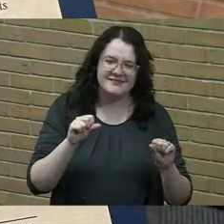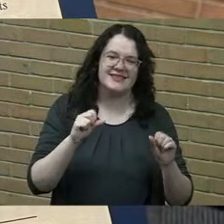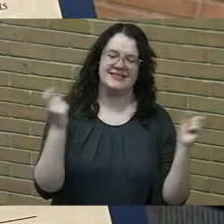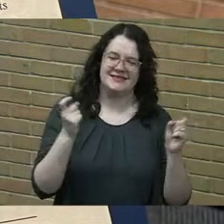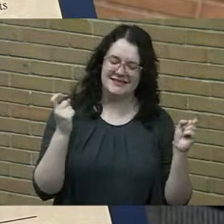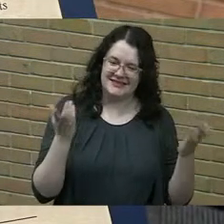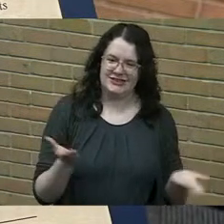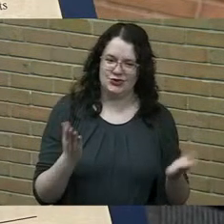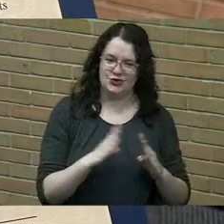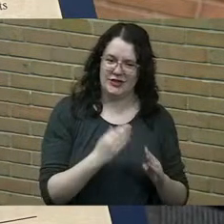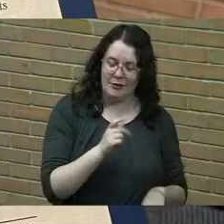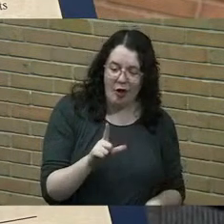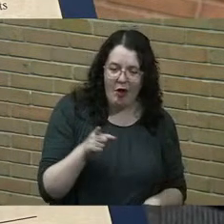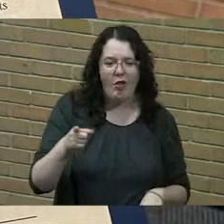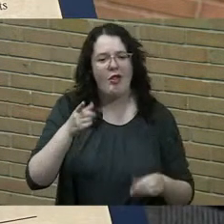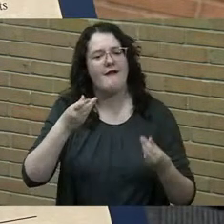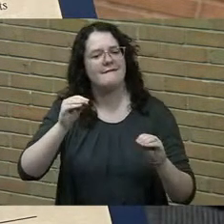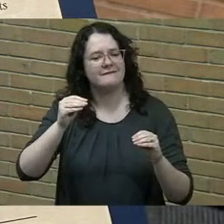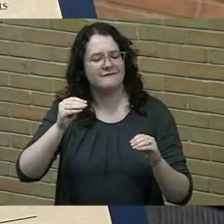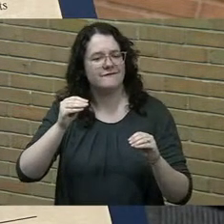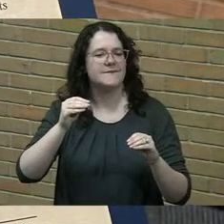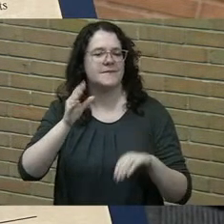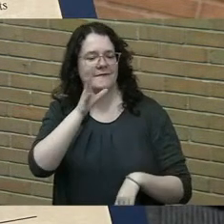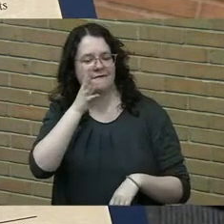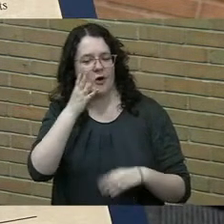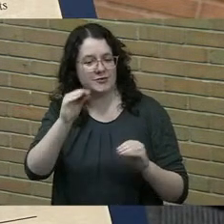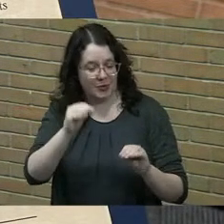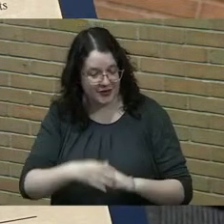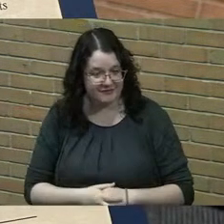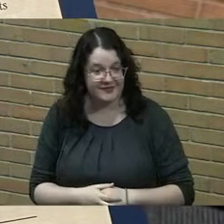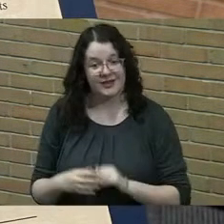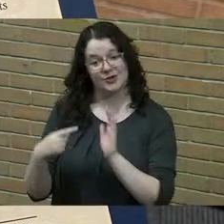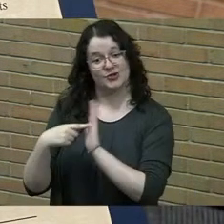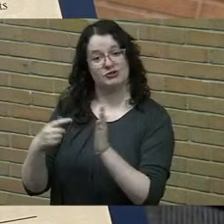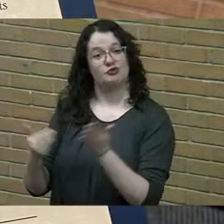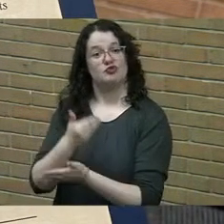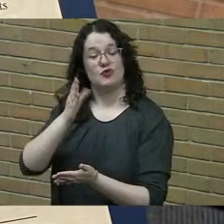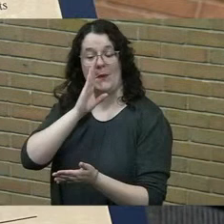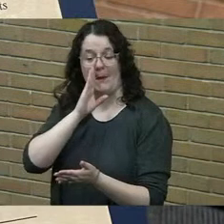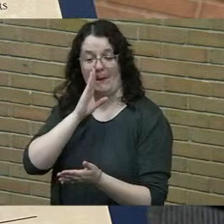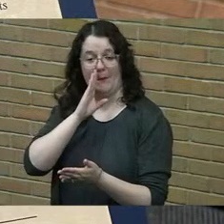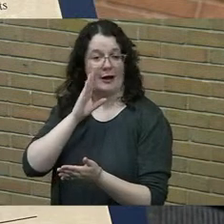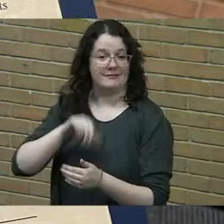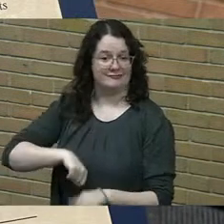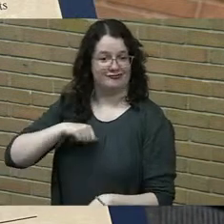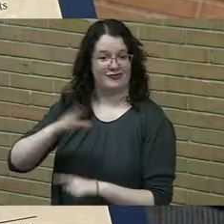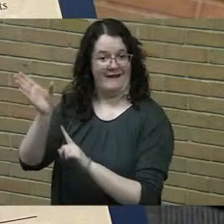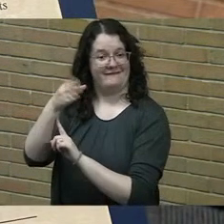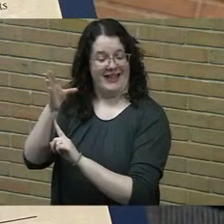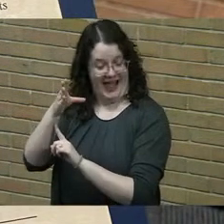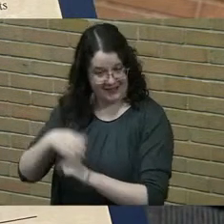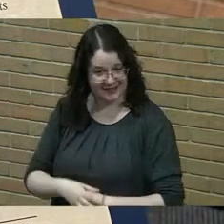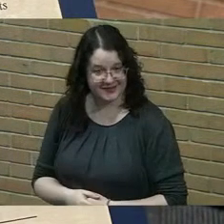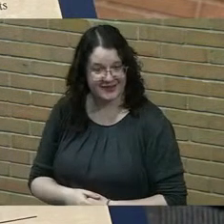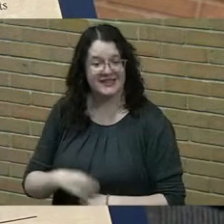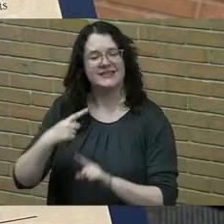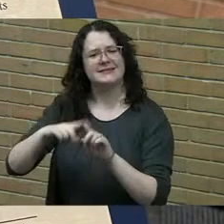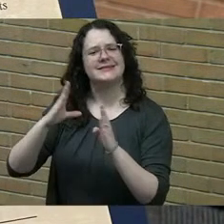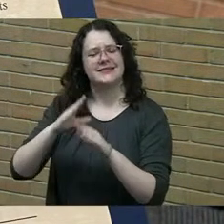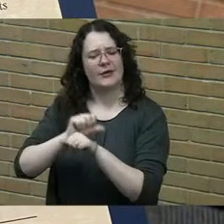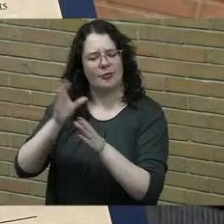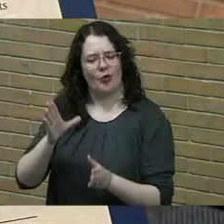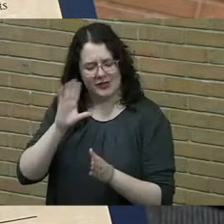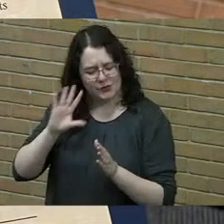Market, the display of the new Brighton Pride flag, and town employees participating as a group in the Rochester